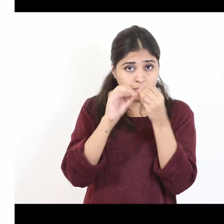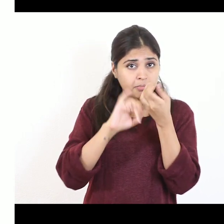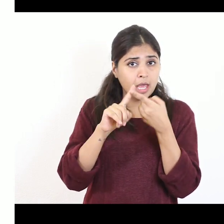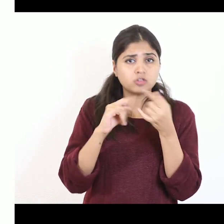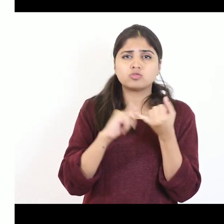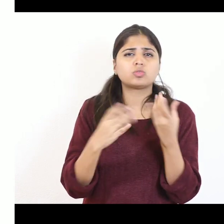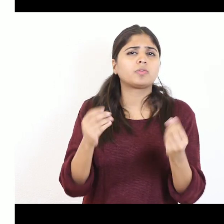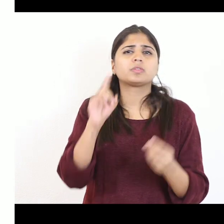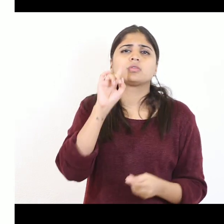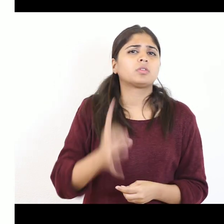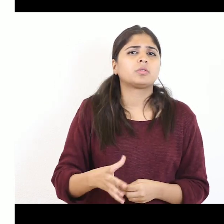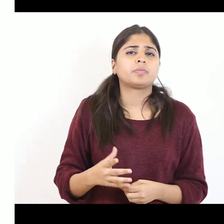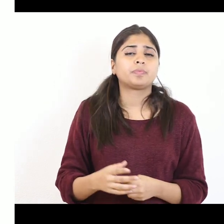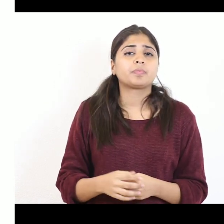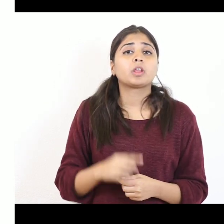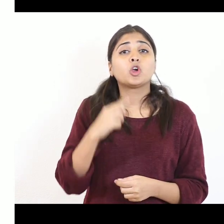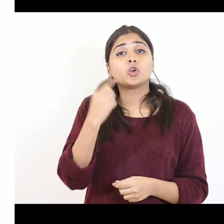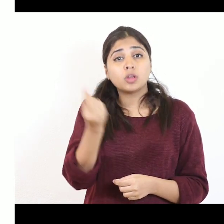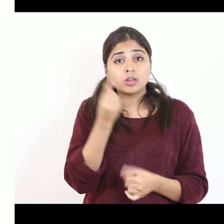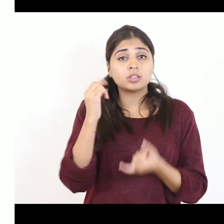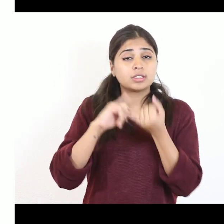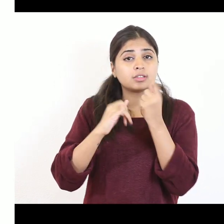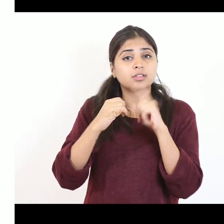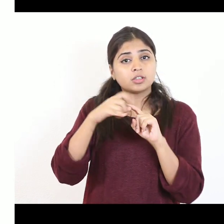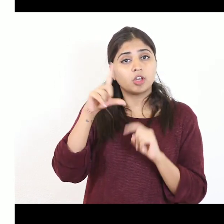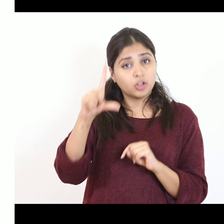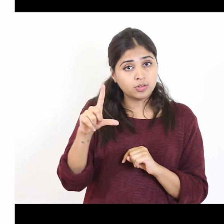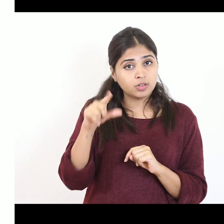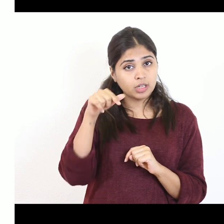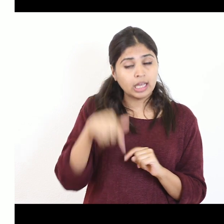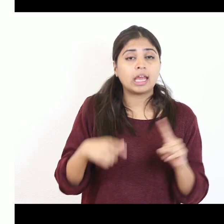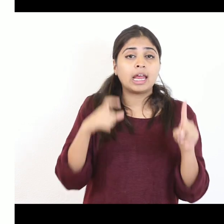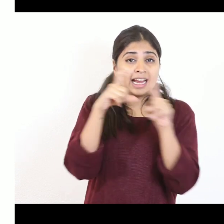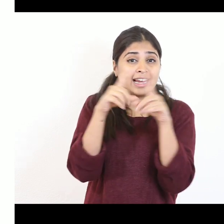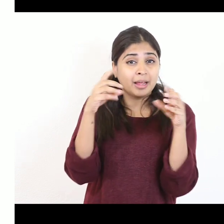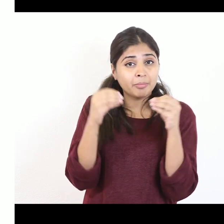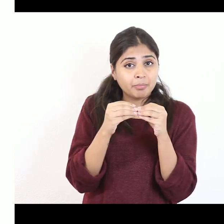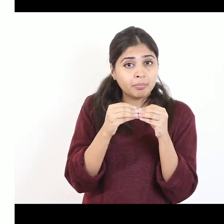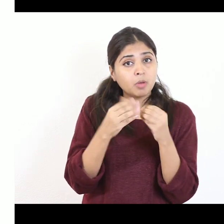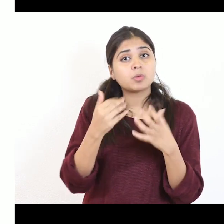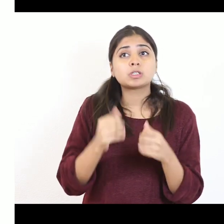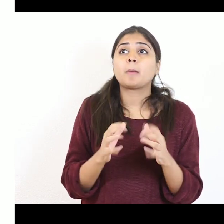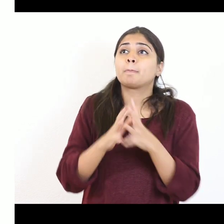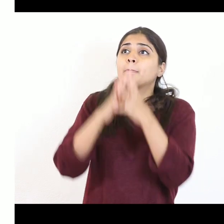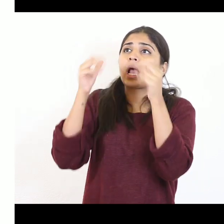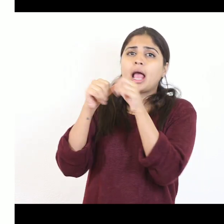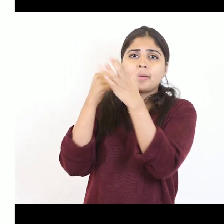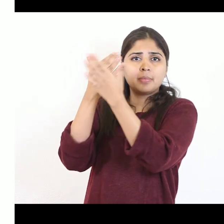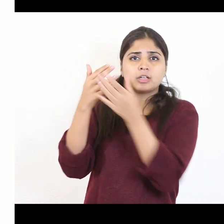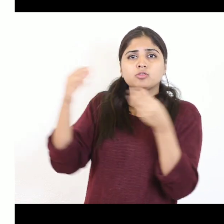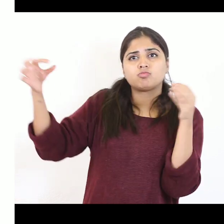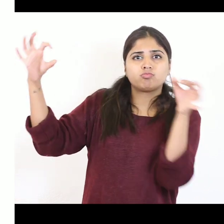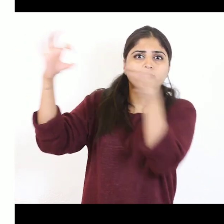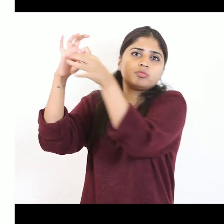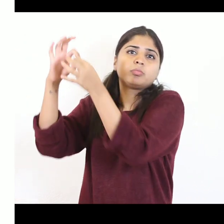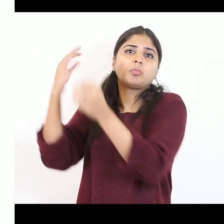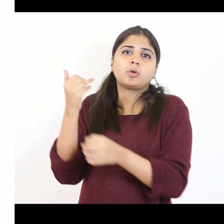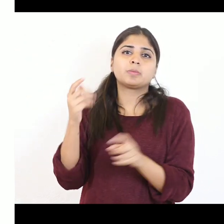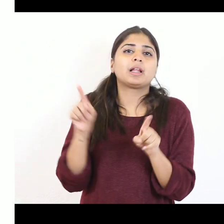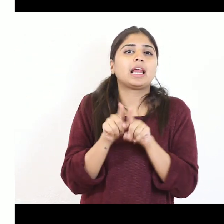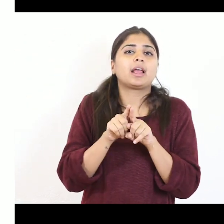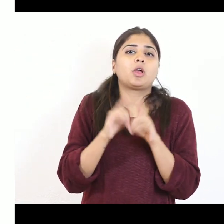By using SQL, your database could be part of a larger application such as website.